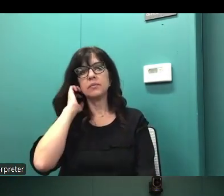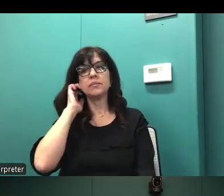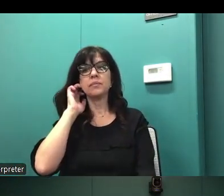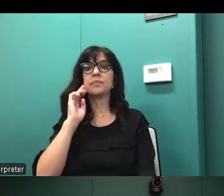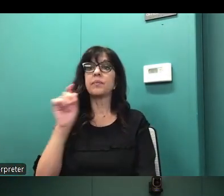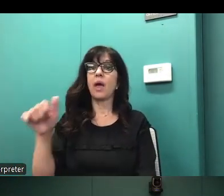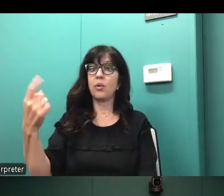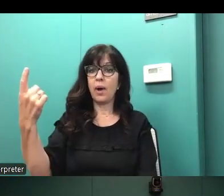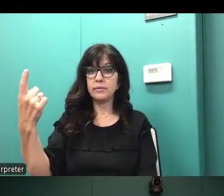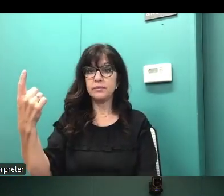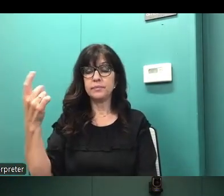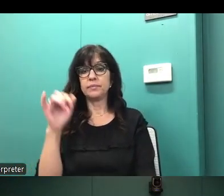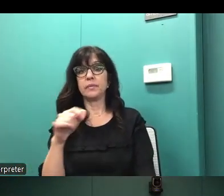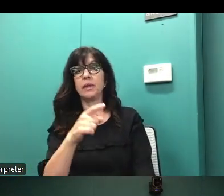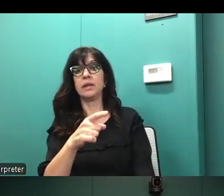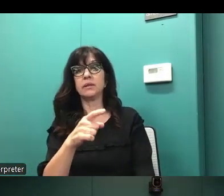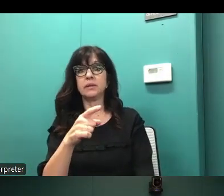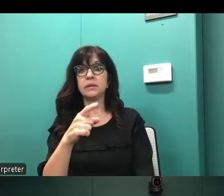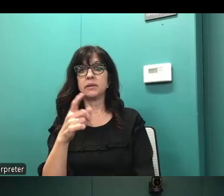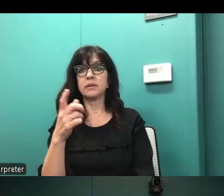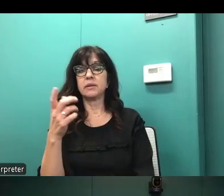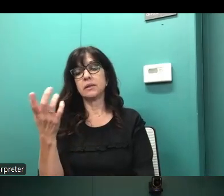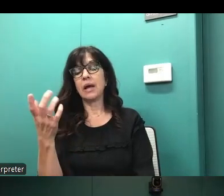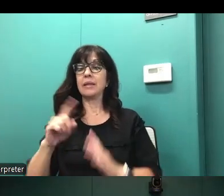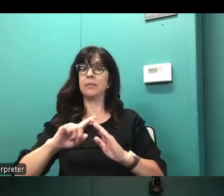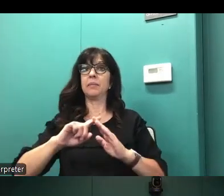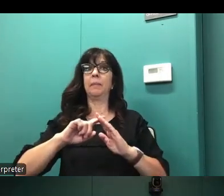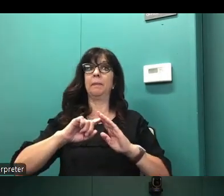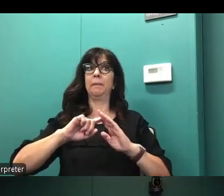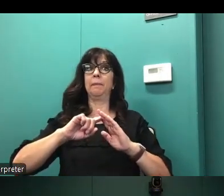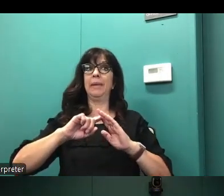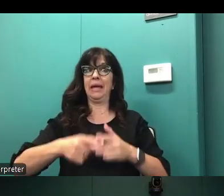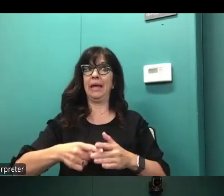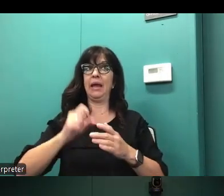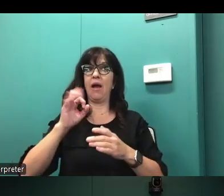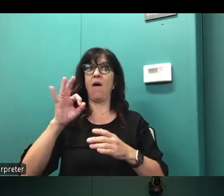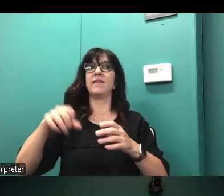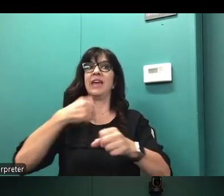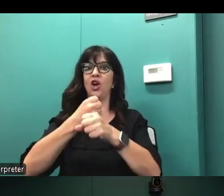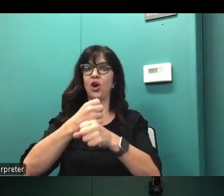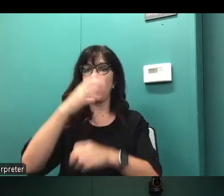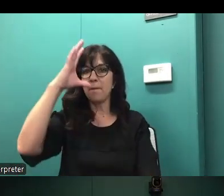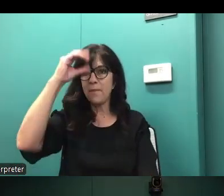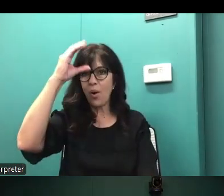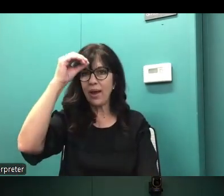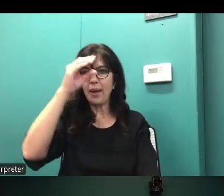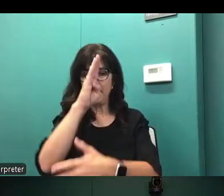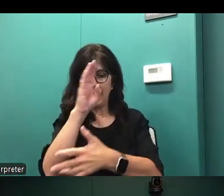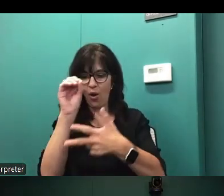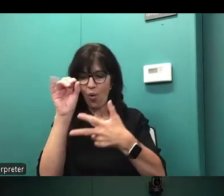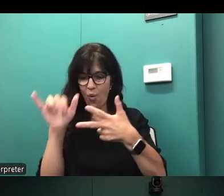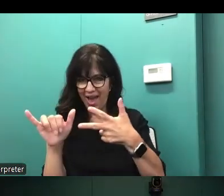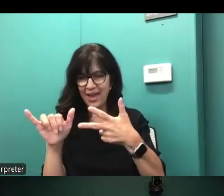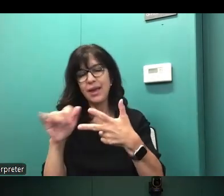Another one that I've done is this beginning of year service times. So I send this